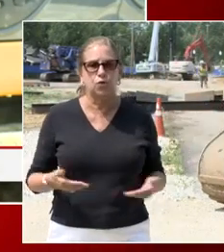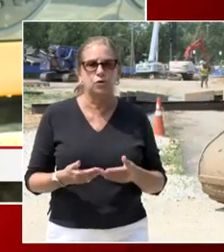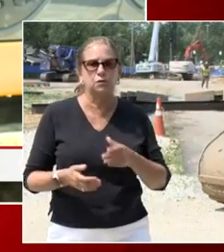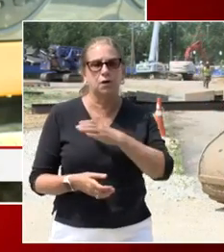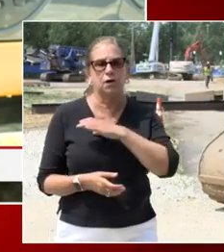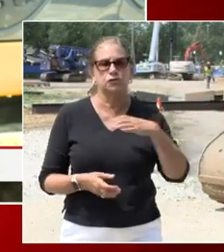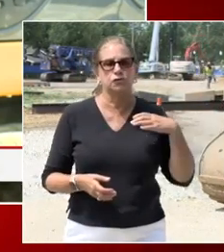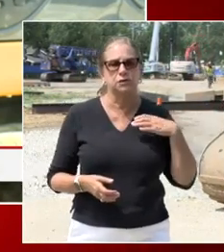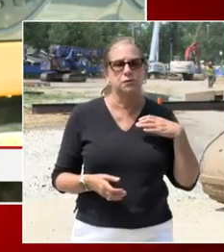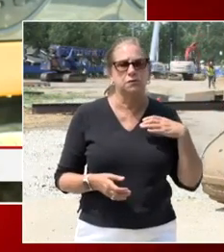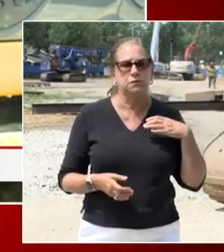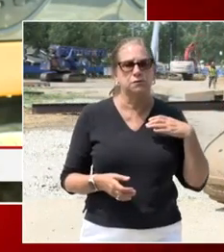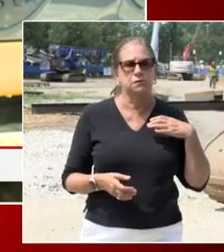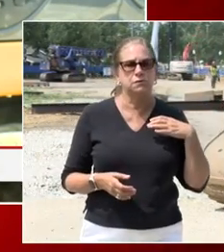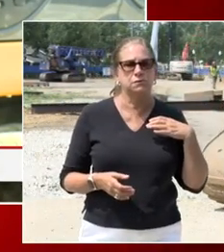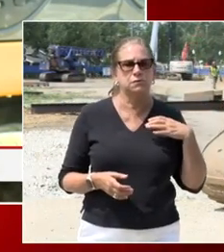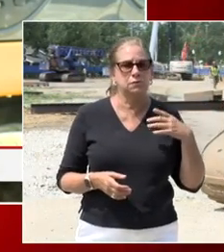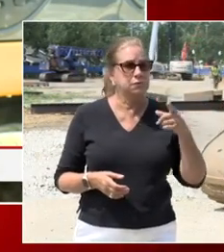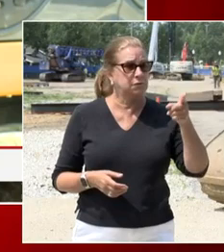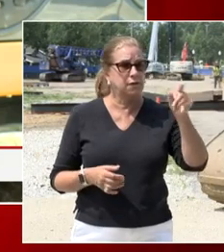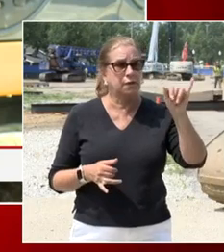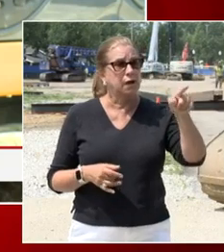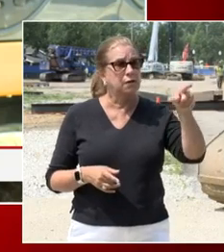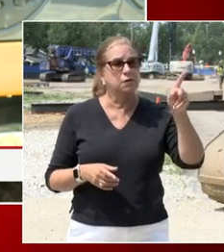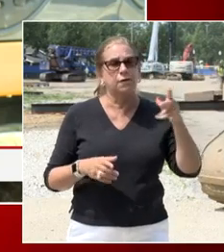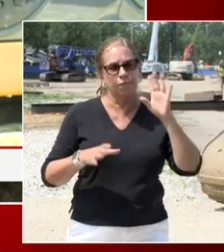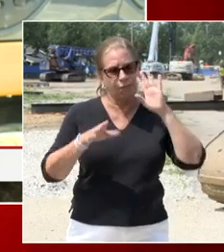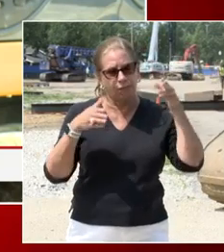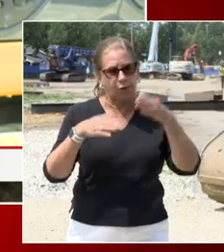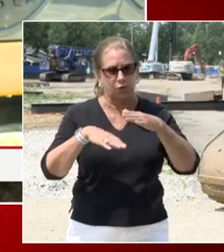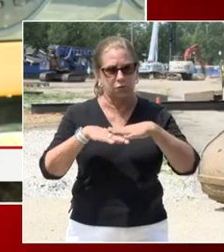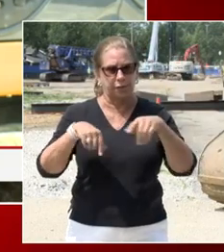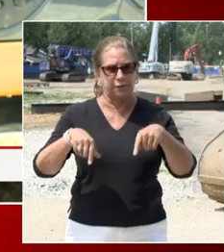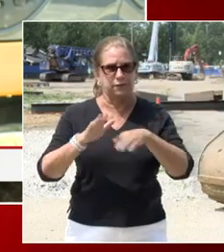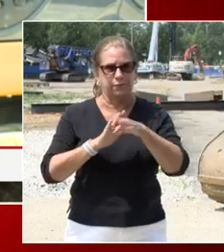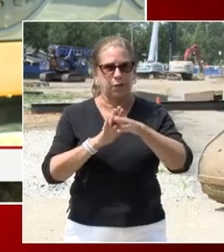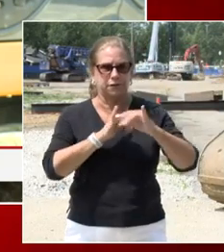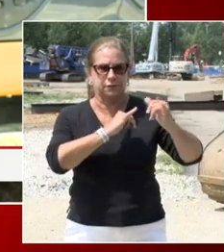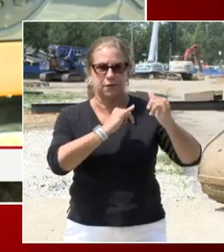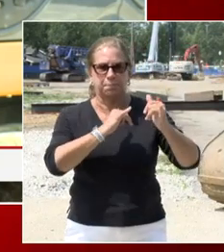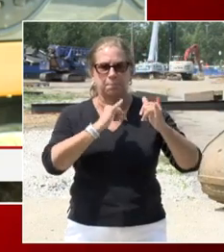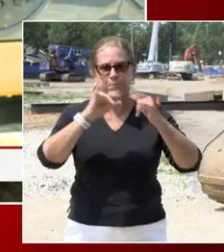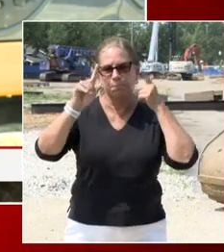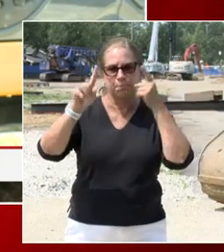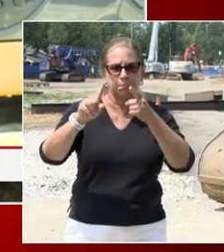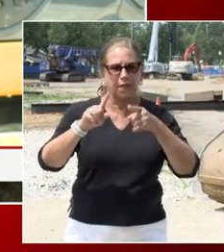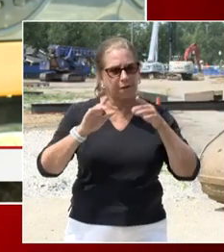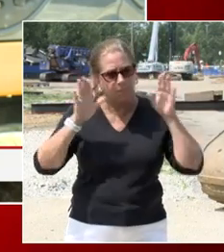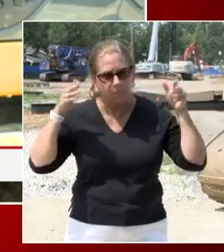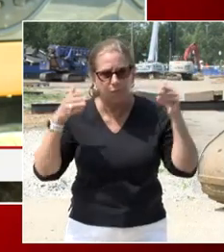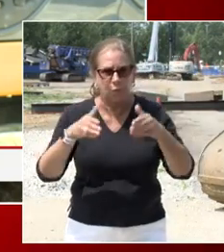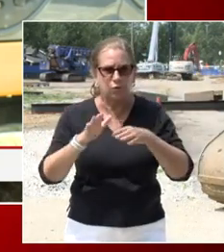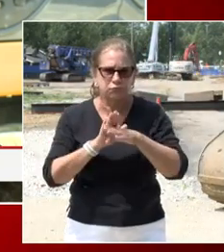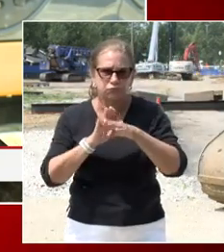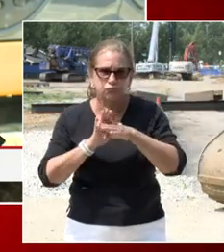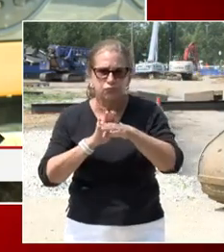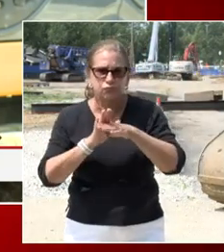as focused on this development as we have and are bringing